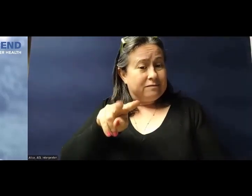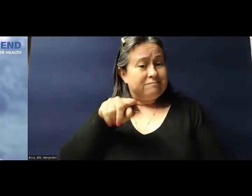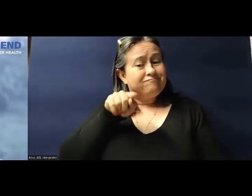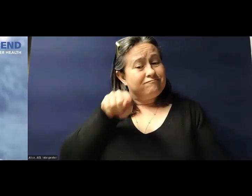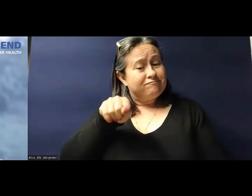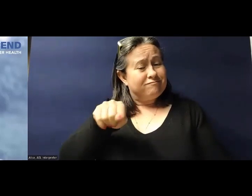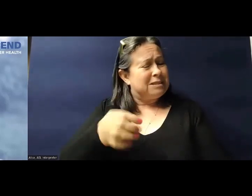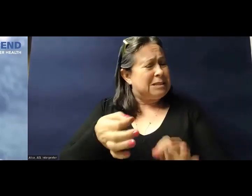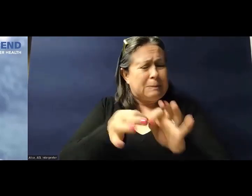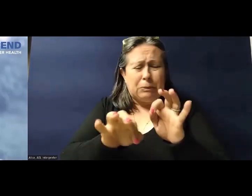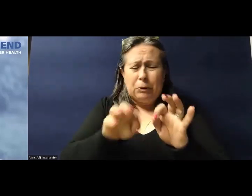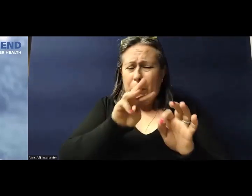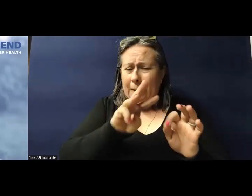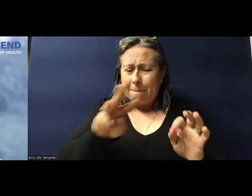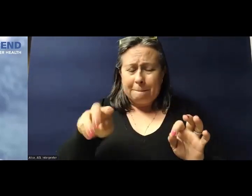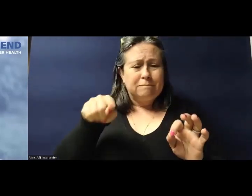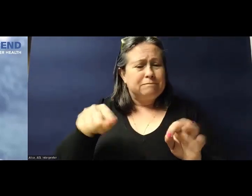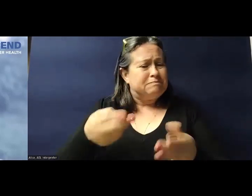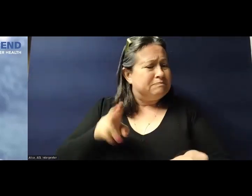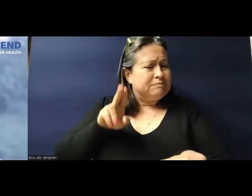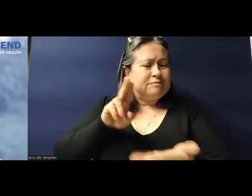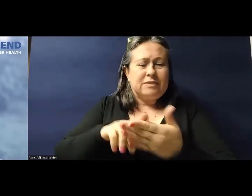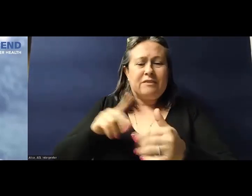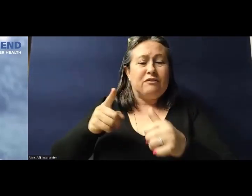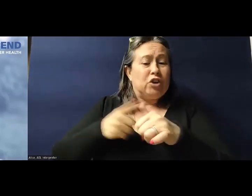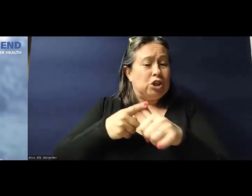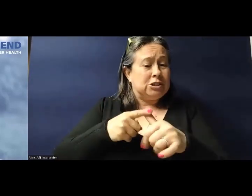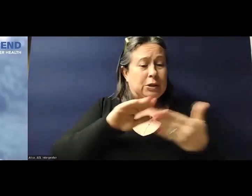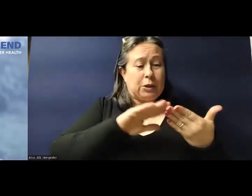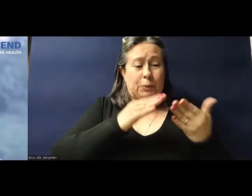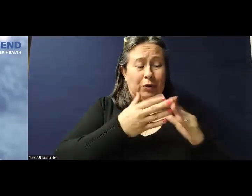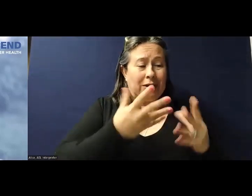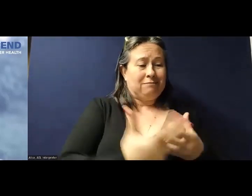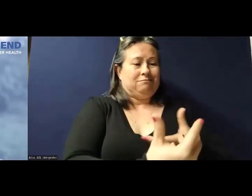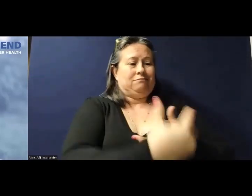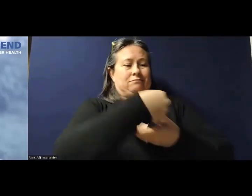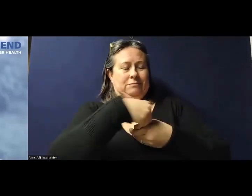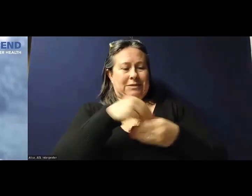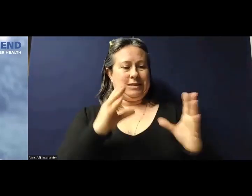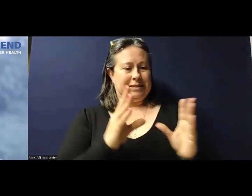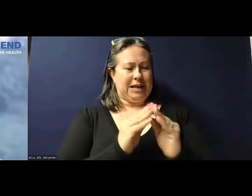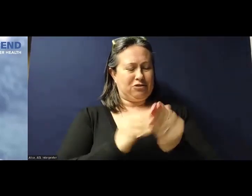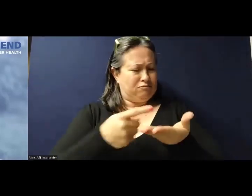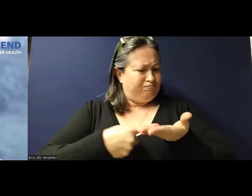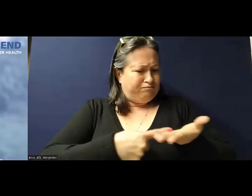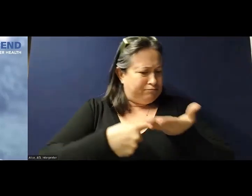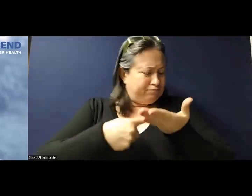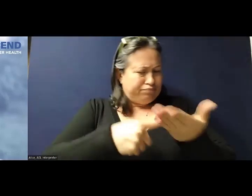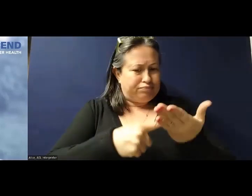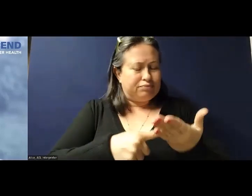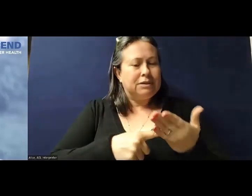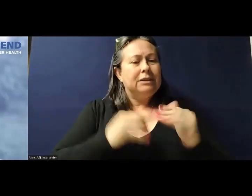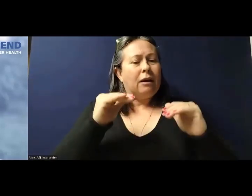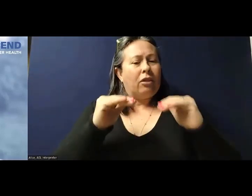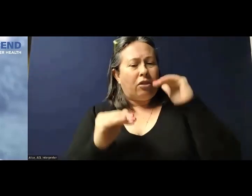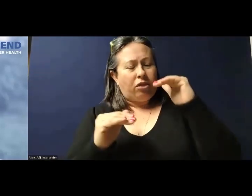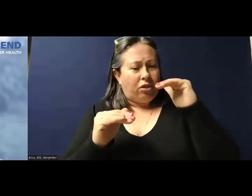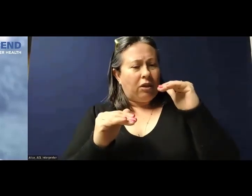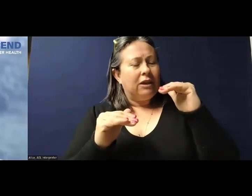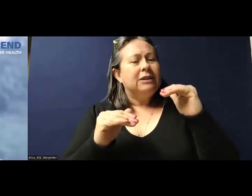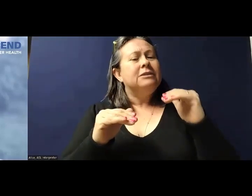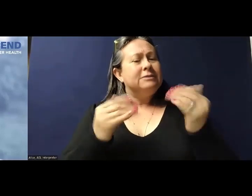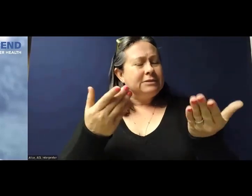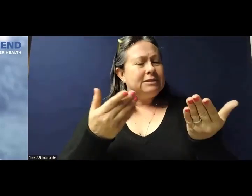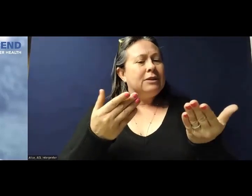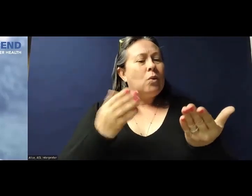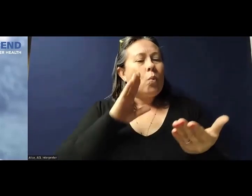nutrition.gov, to sign up for the first community engagement session focused on diet-related health disparities in African Americans that will